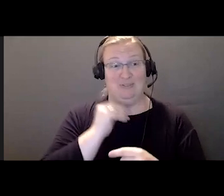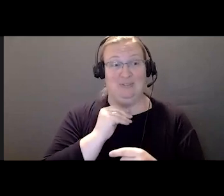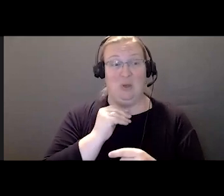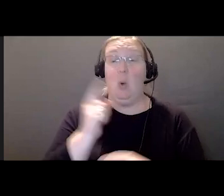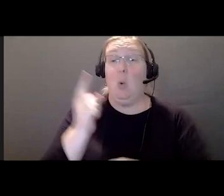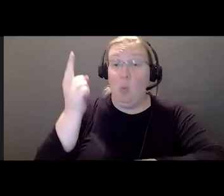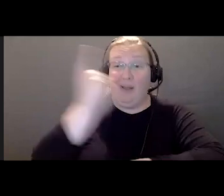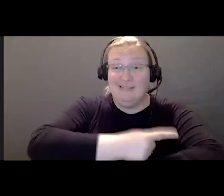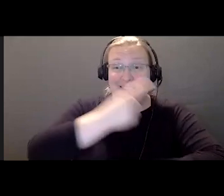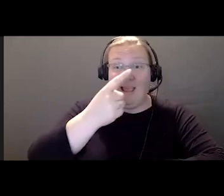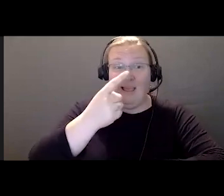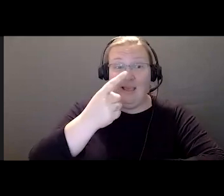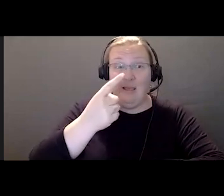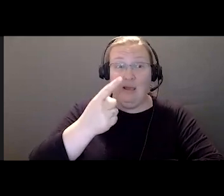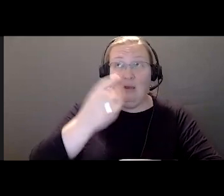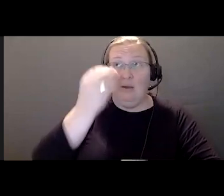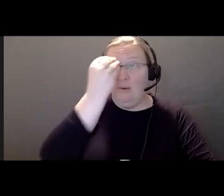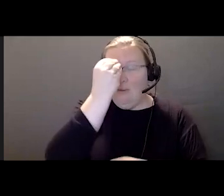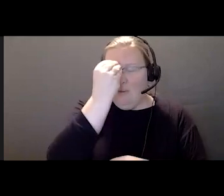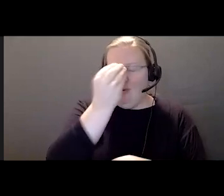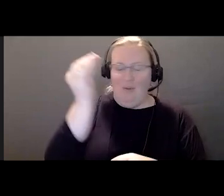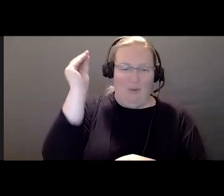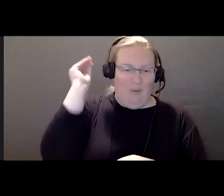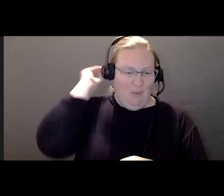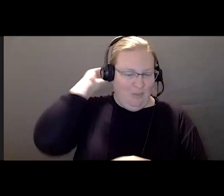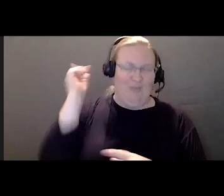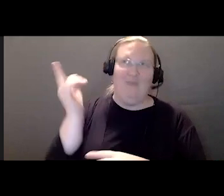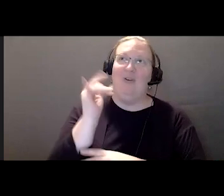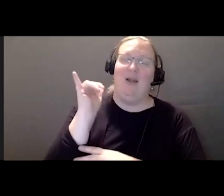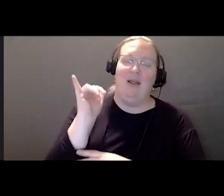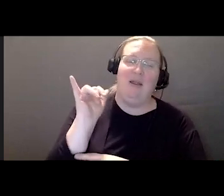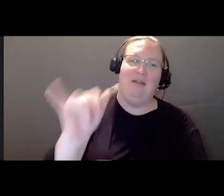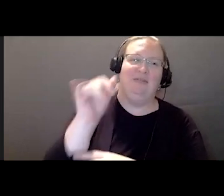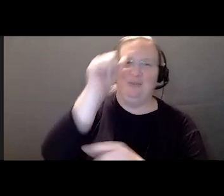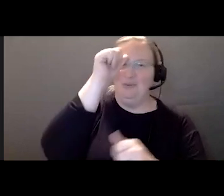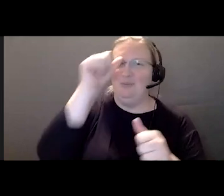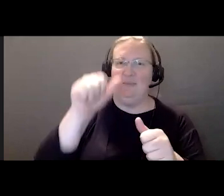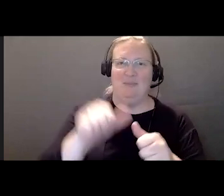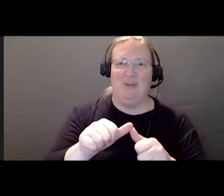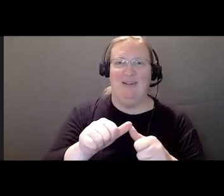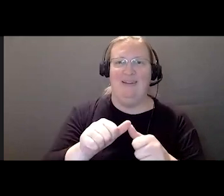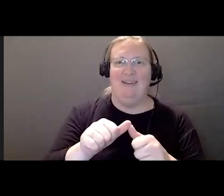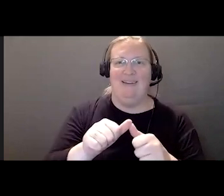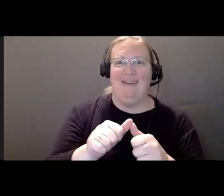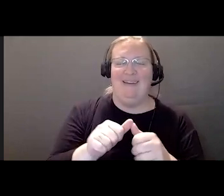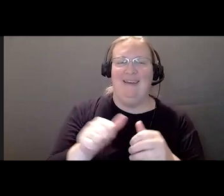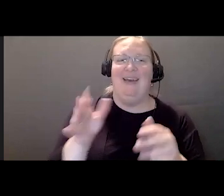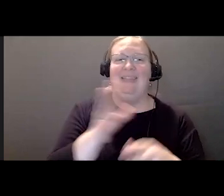provided me with lifelong memories and frosted my love of